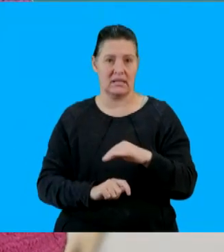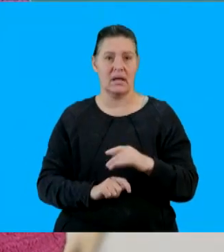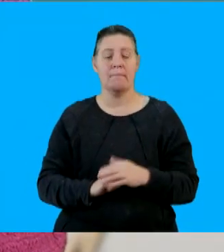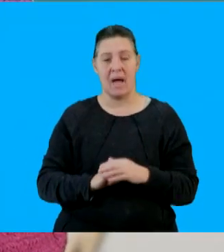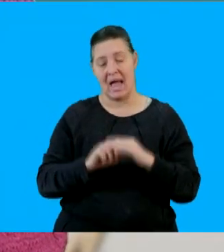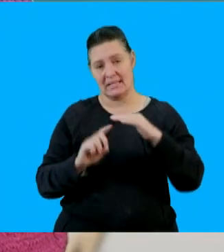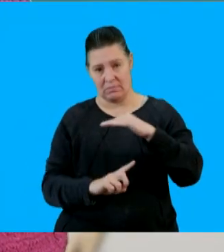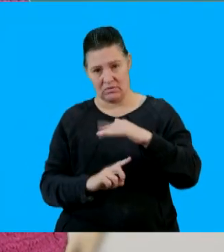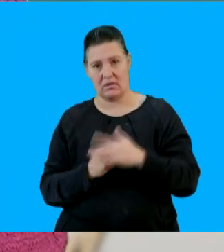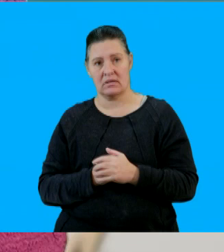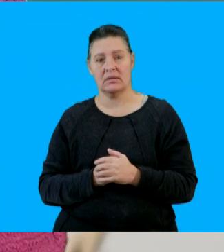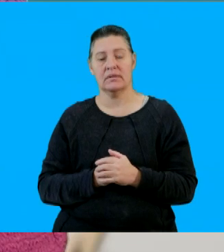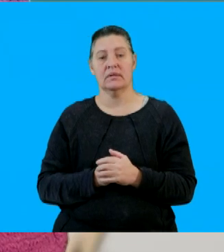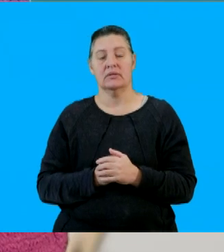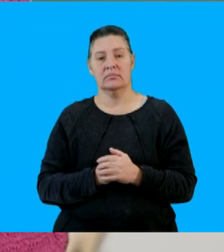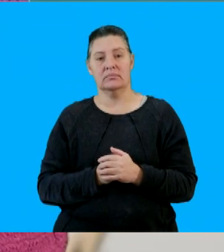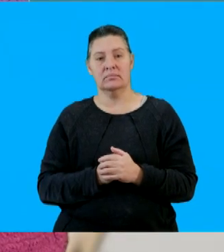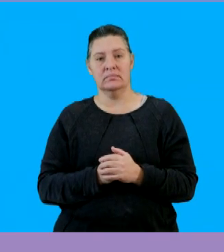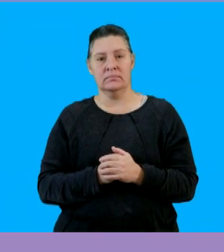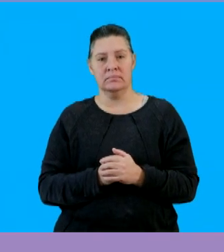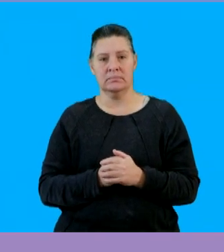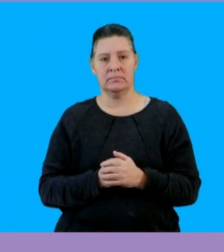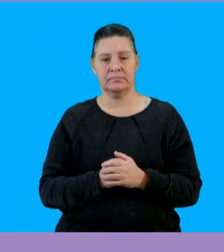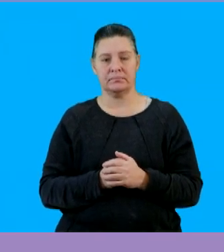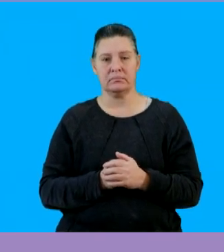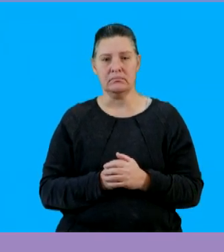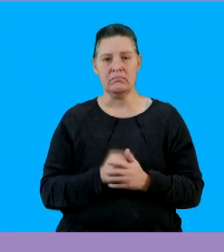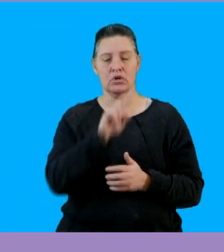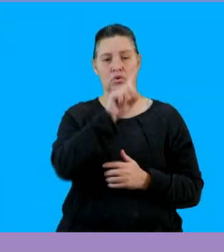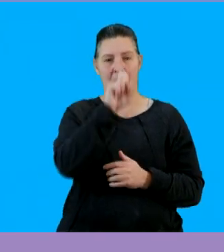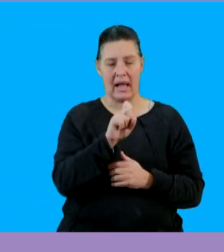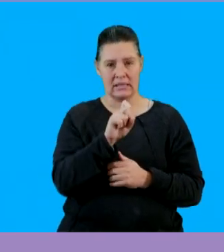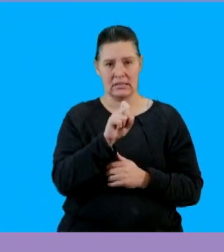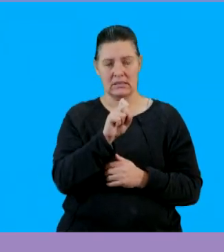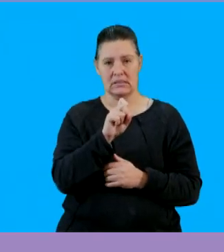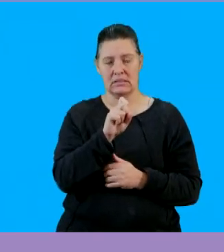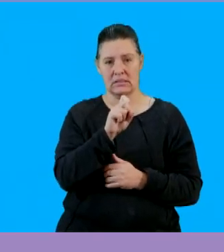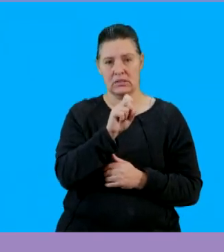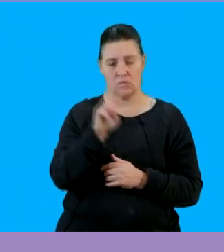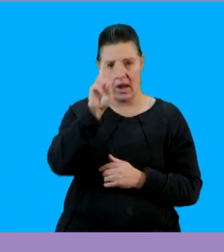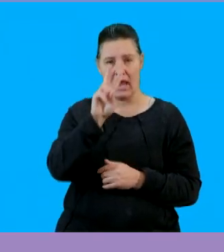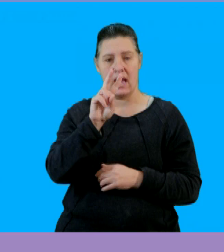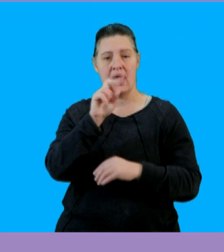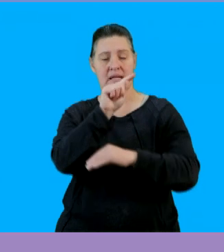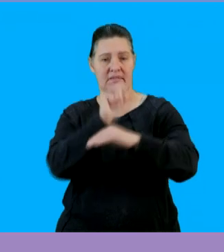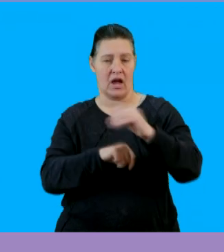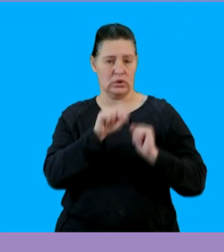divided by the denominator or the divisor. So we are going to have 2x squared divided by